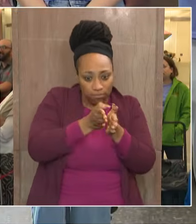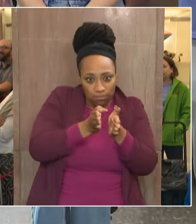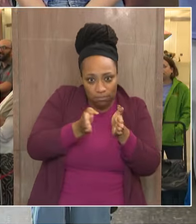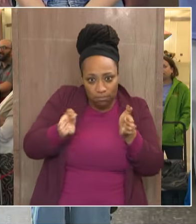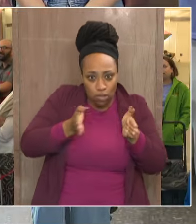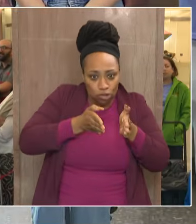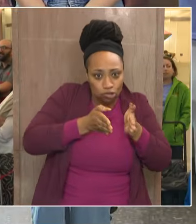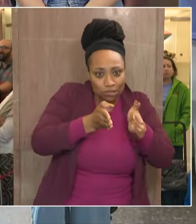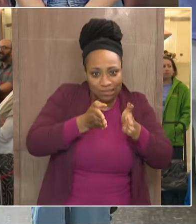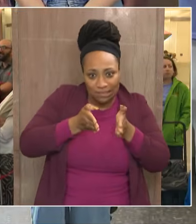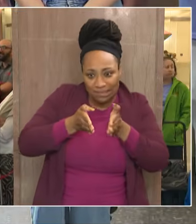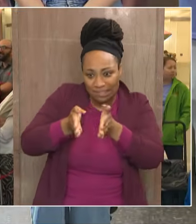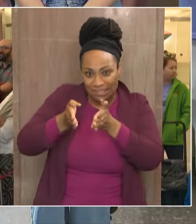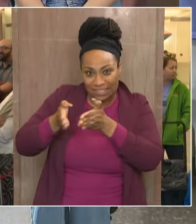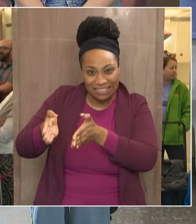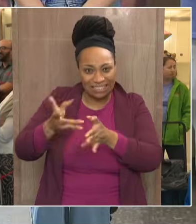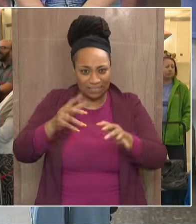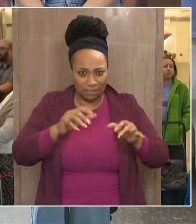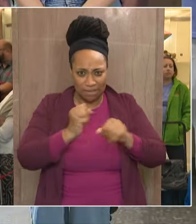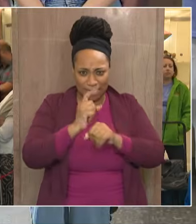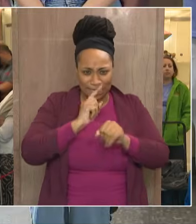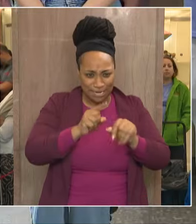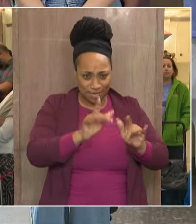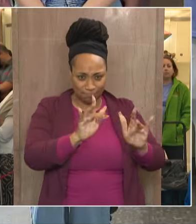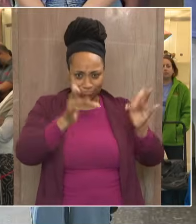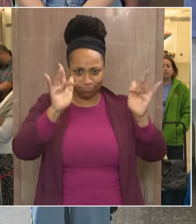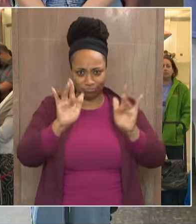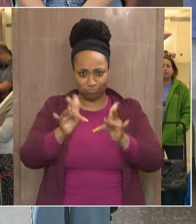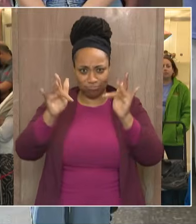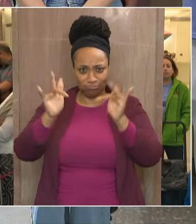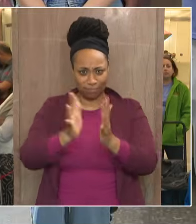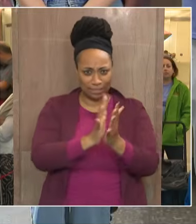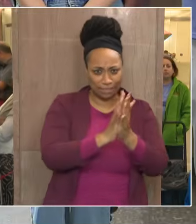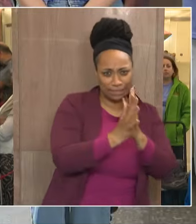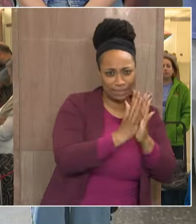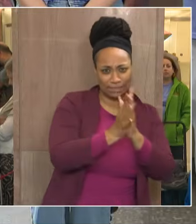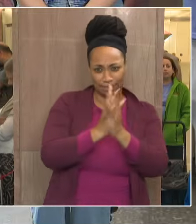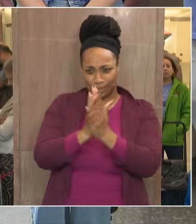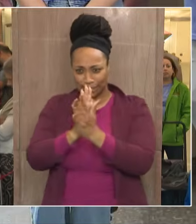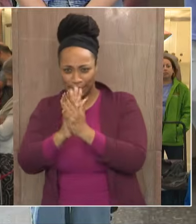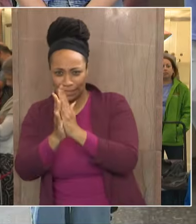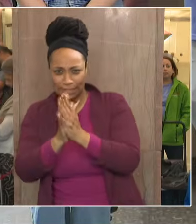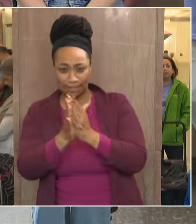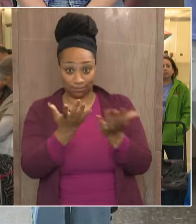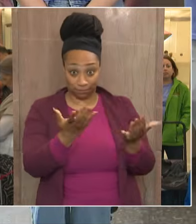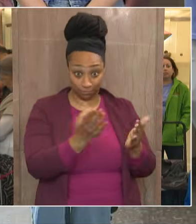there, both from the private sector as well as the public sector. There's also updates to